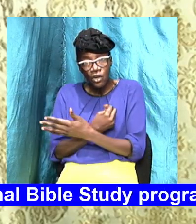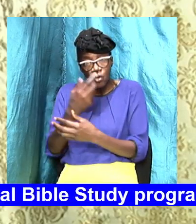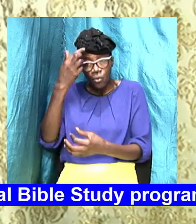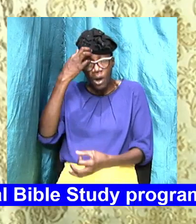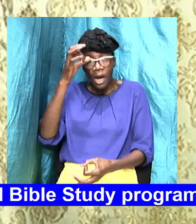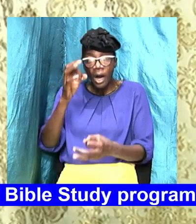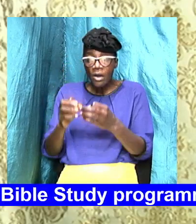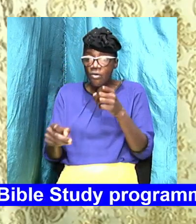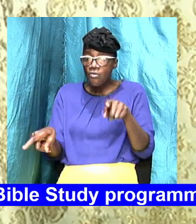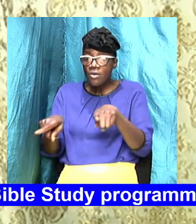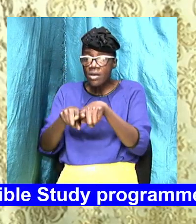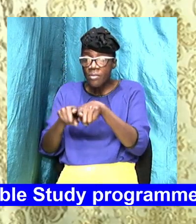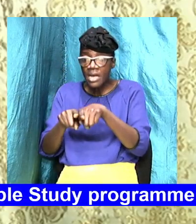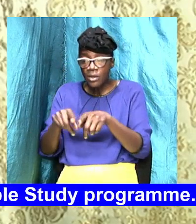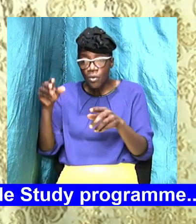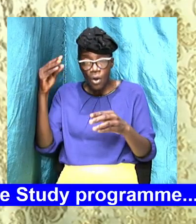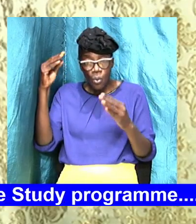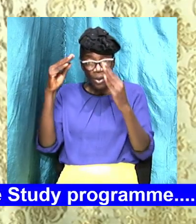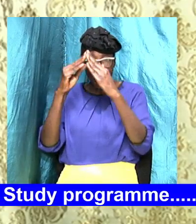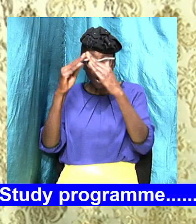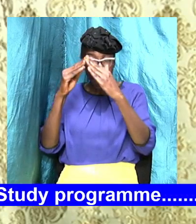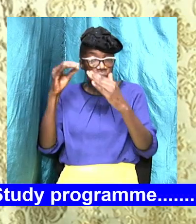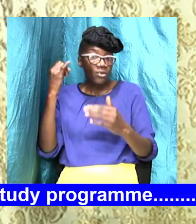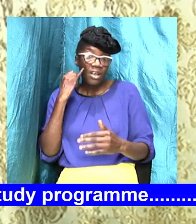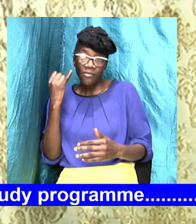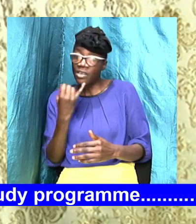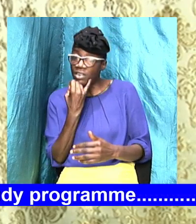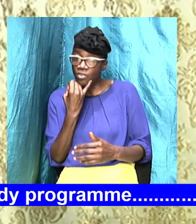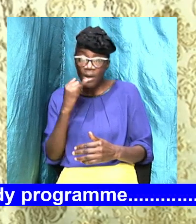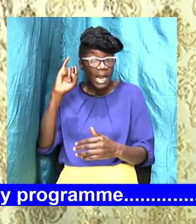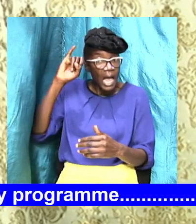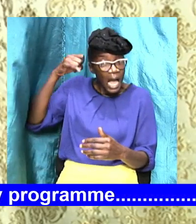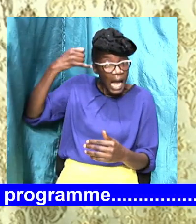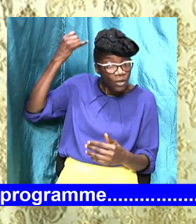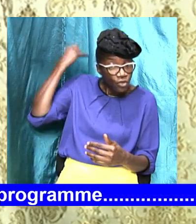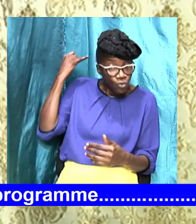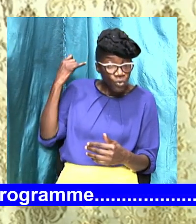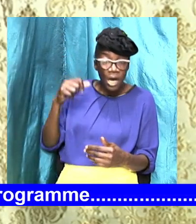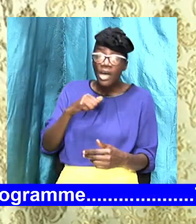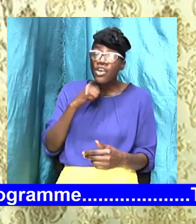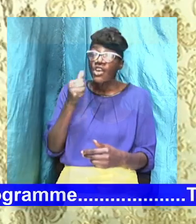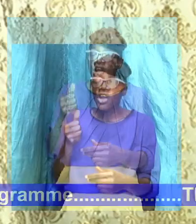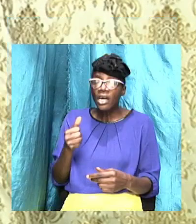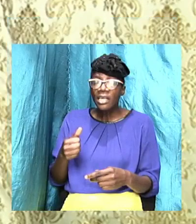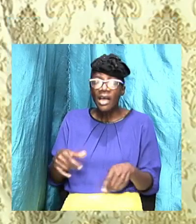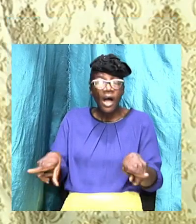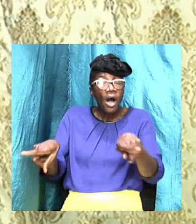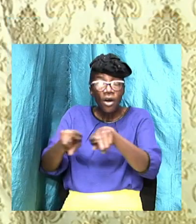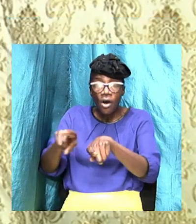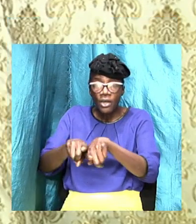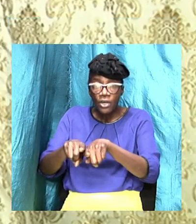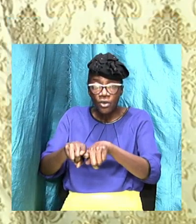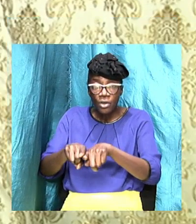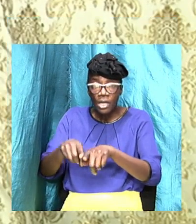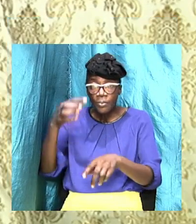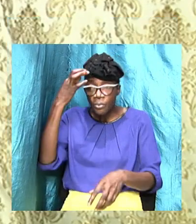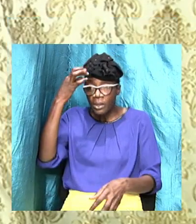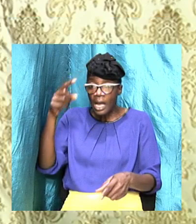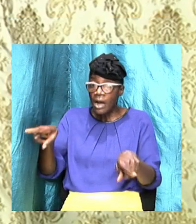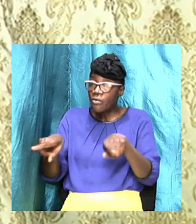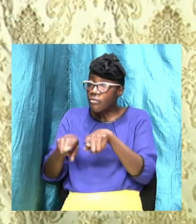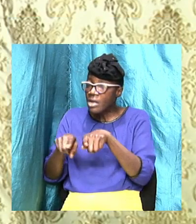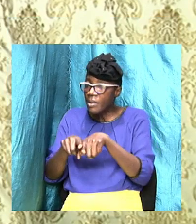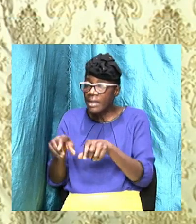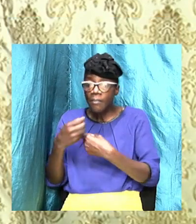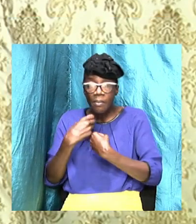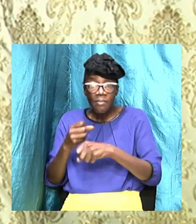of Israel and with the house of Judah, not according to the covenant that I made with their fathers in the day that I took